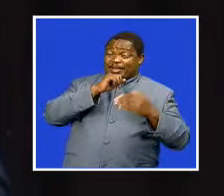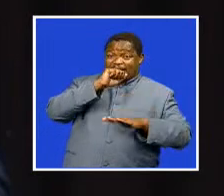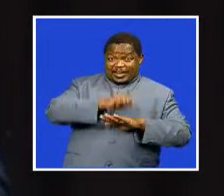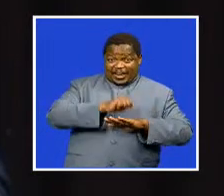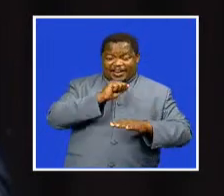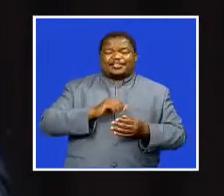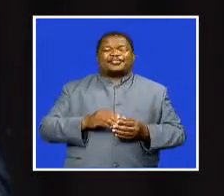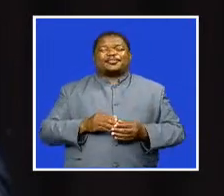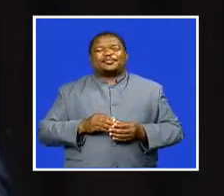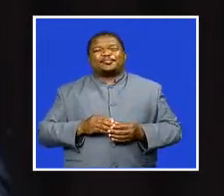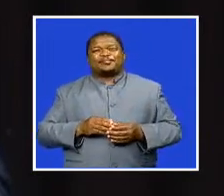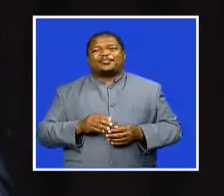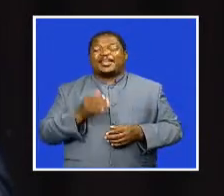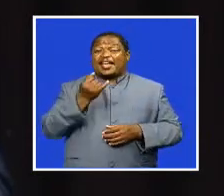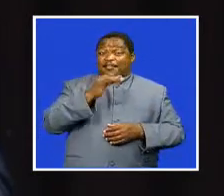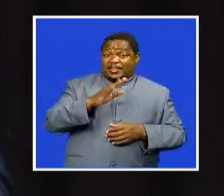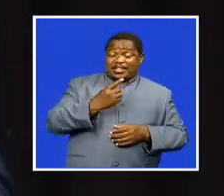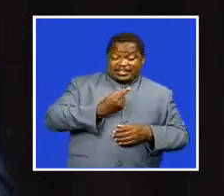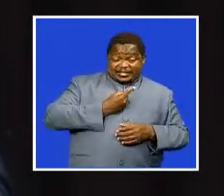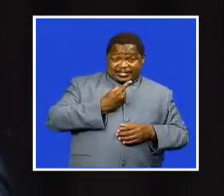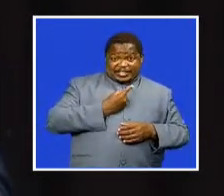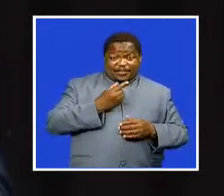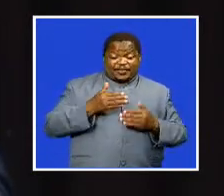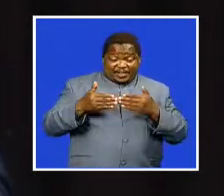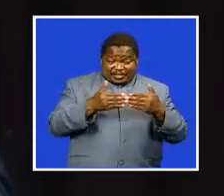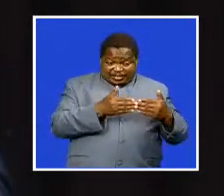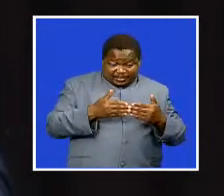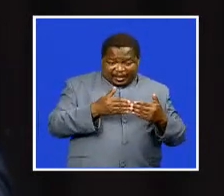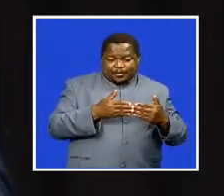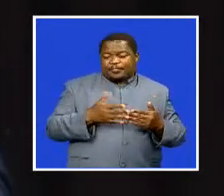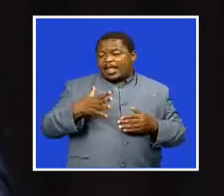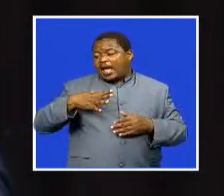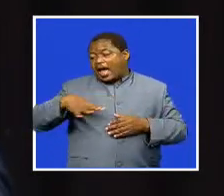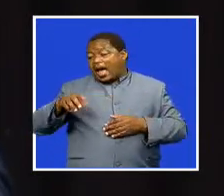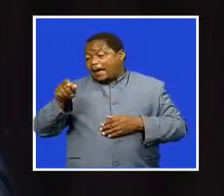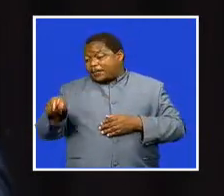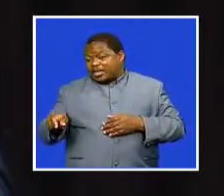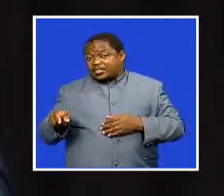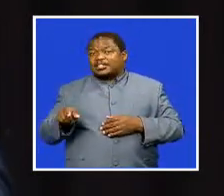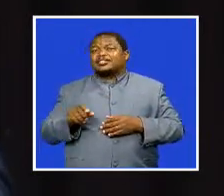characteristic will filter all the way down, permeating